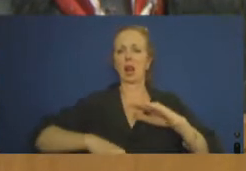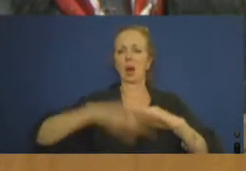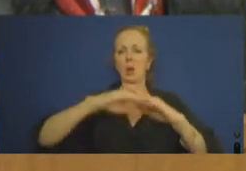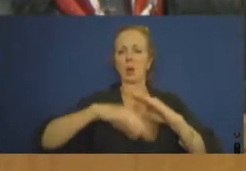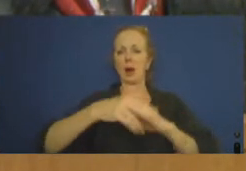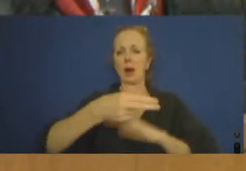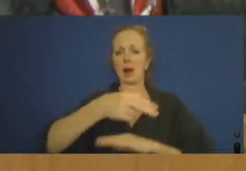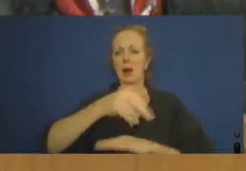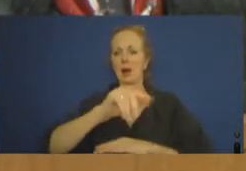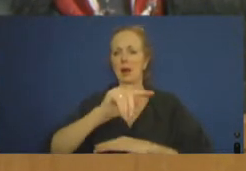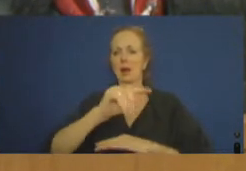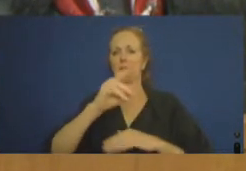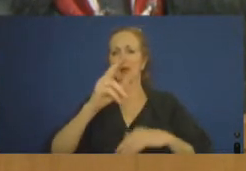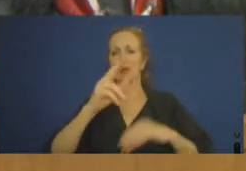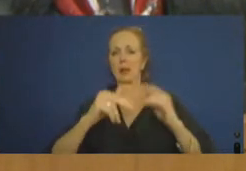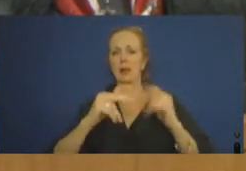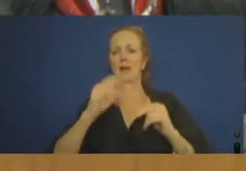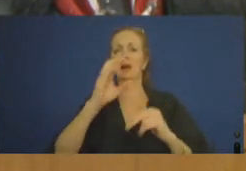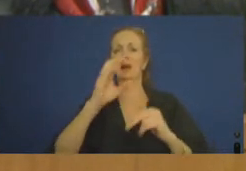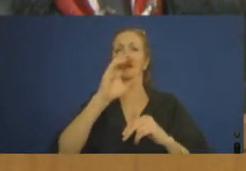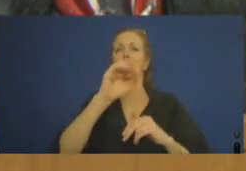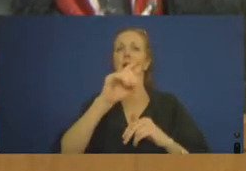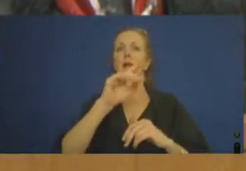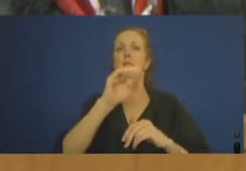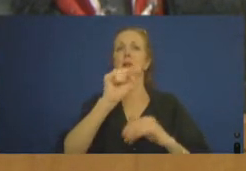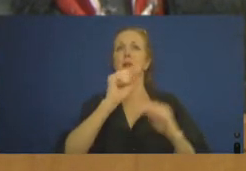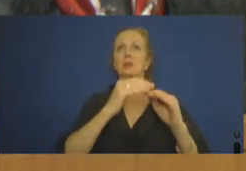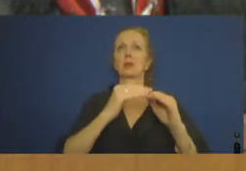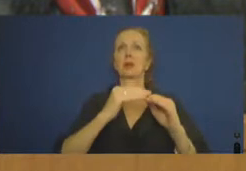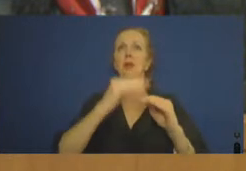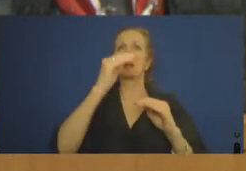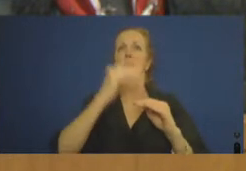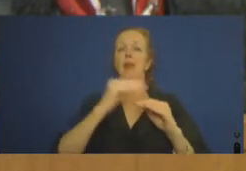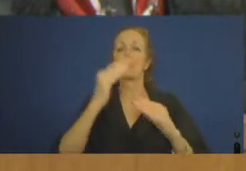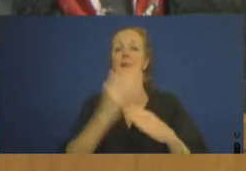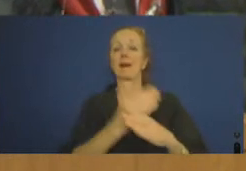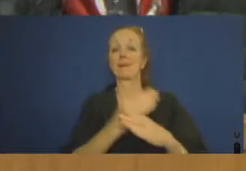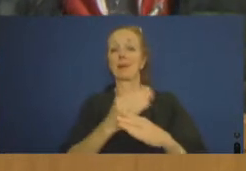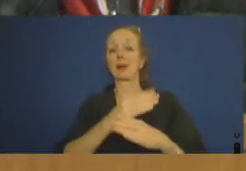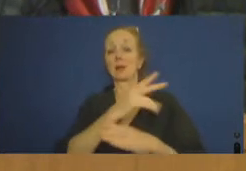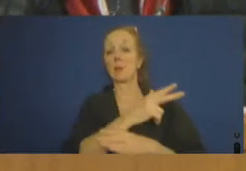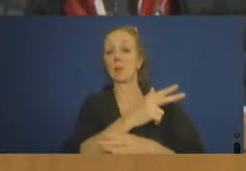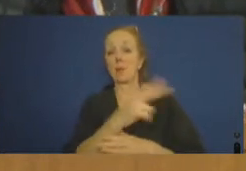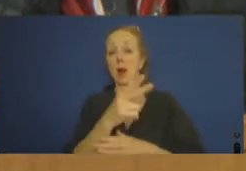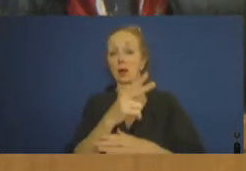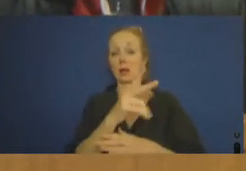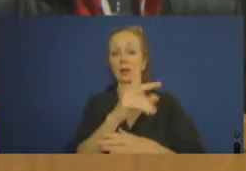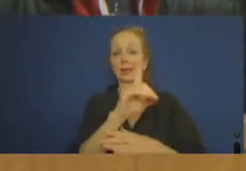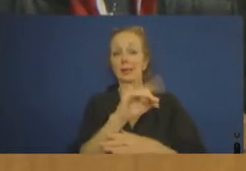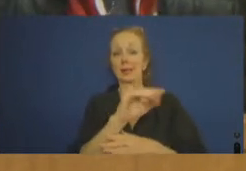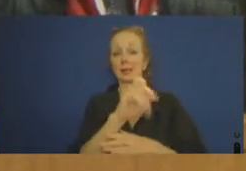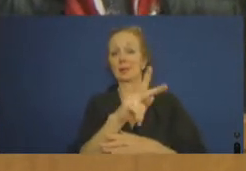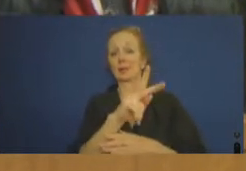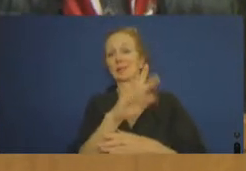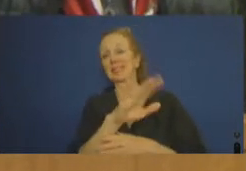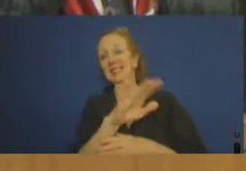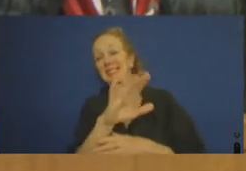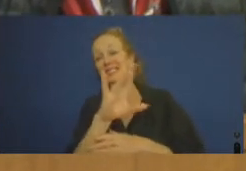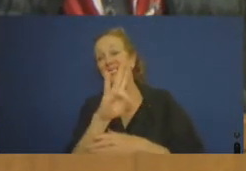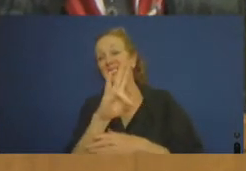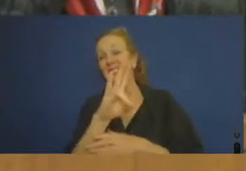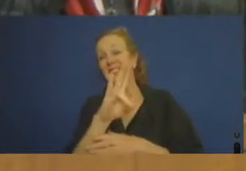build multifamily condos on top. The average parking deck entrance height is 7 feet.